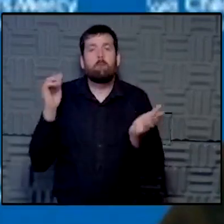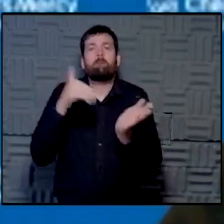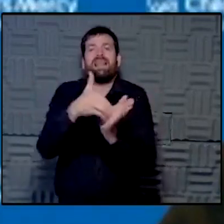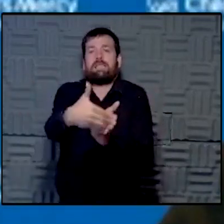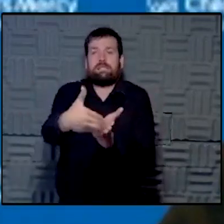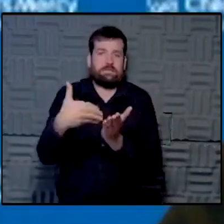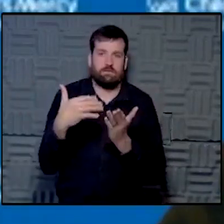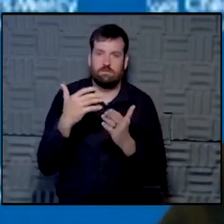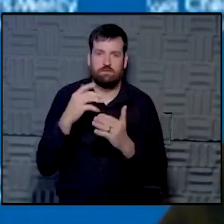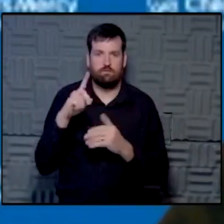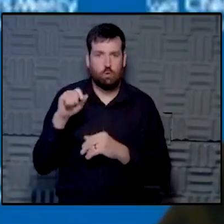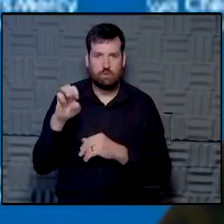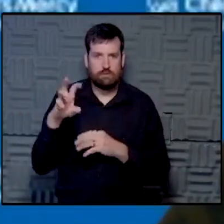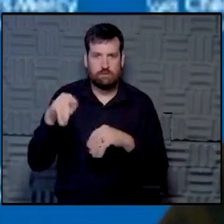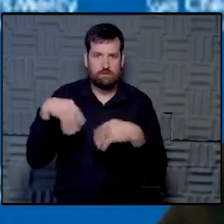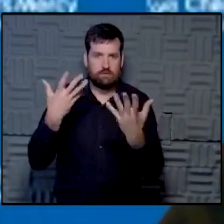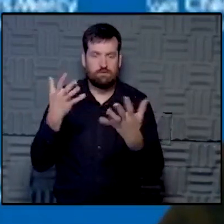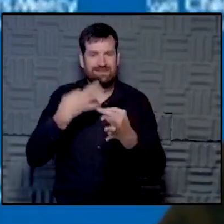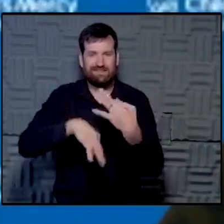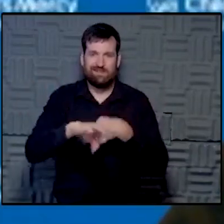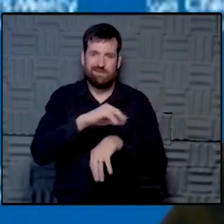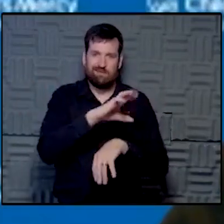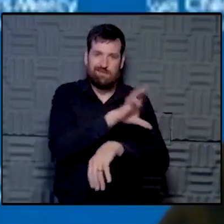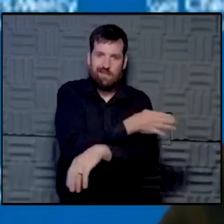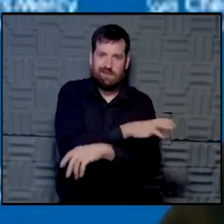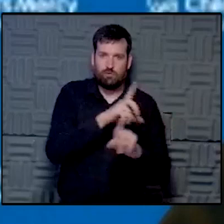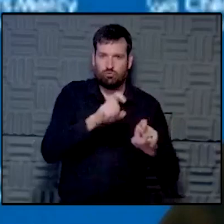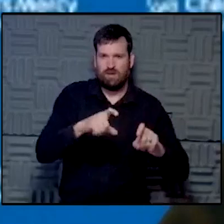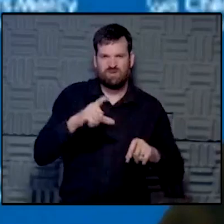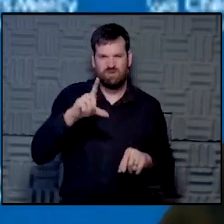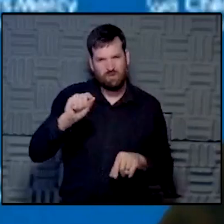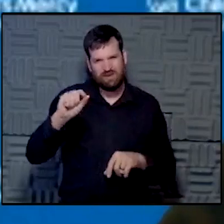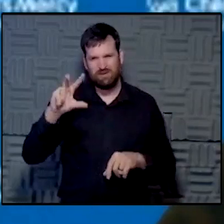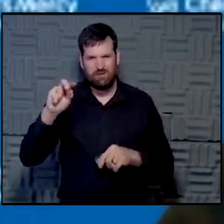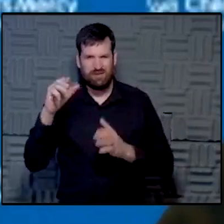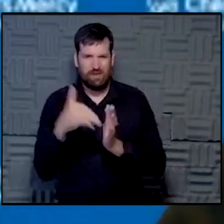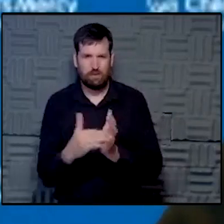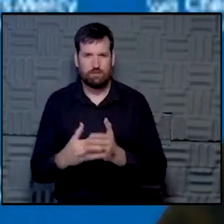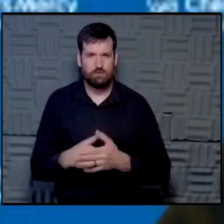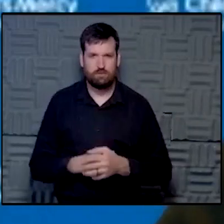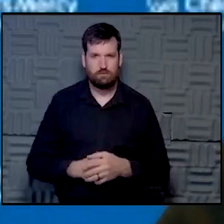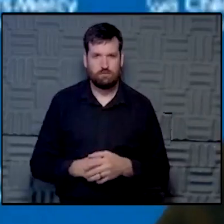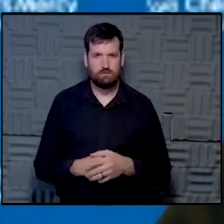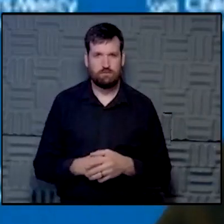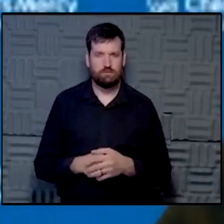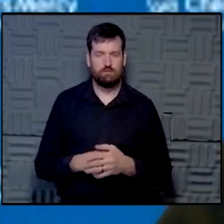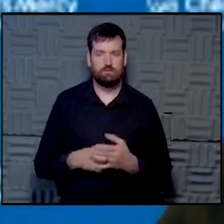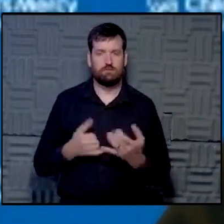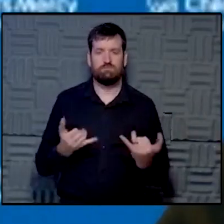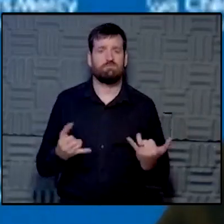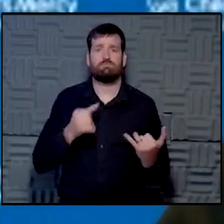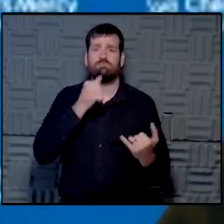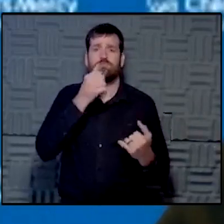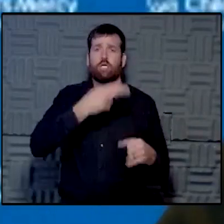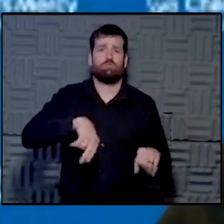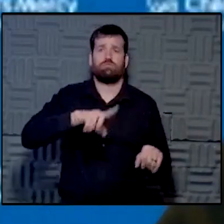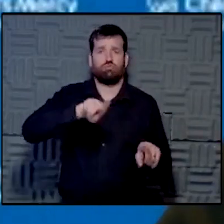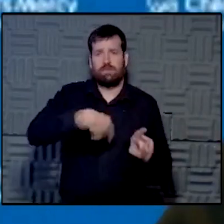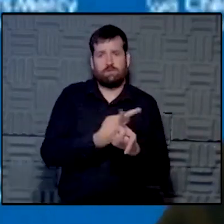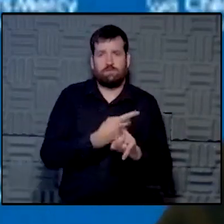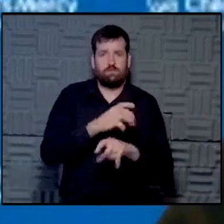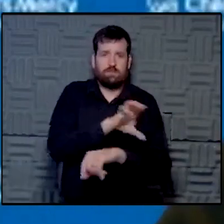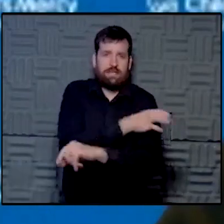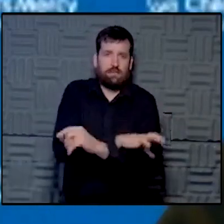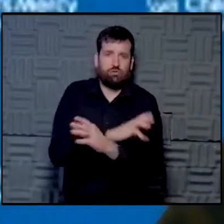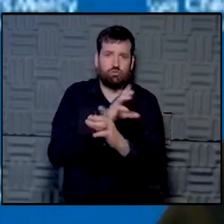doses being administered, as opposed to a clinical trial that is limited to 20, 30,000. So this is not just clinical trial data. It's